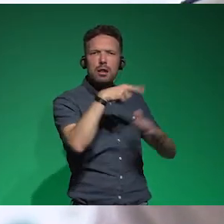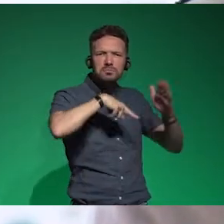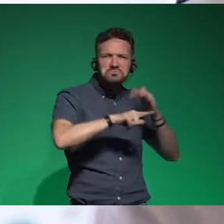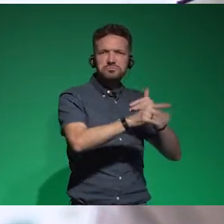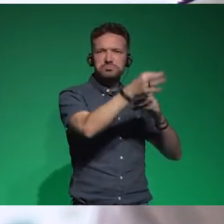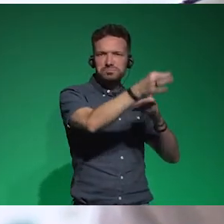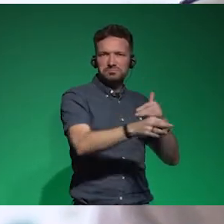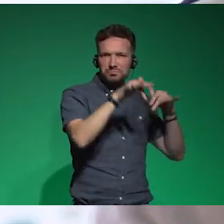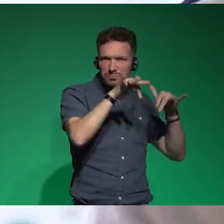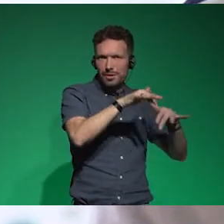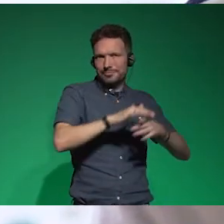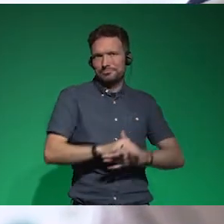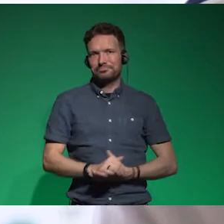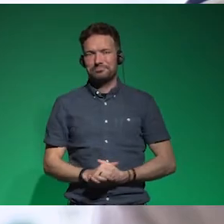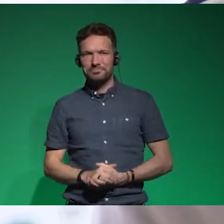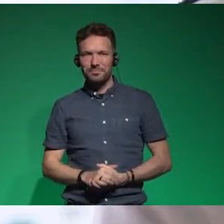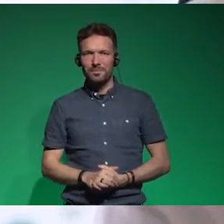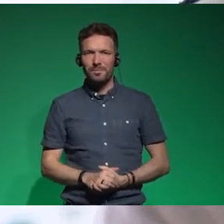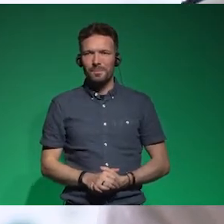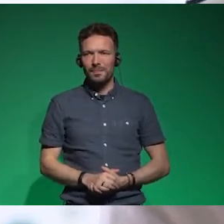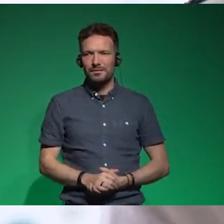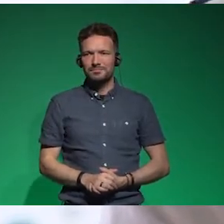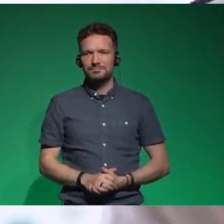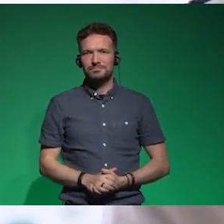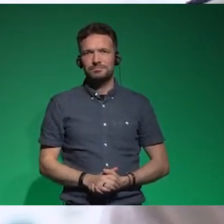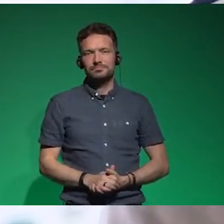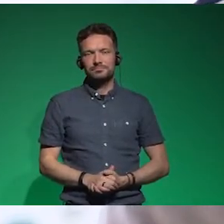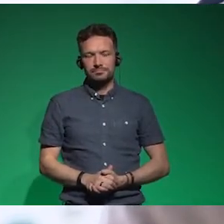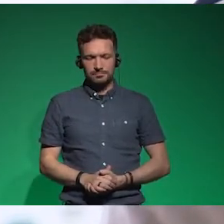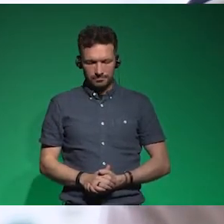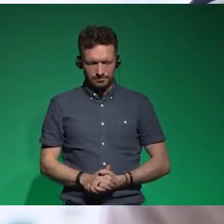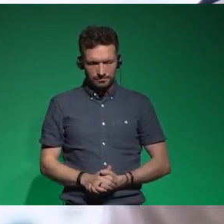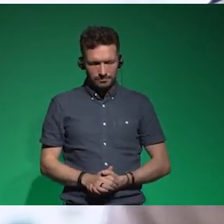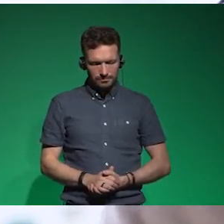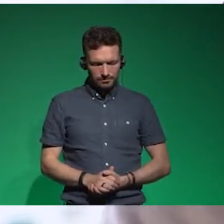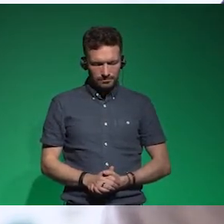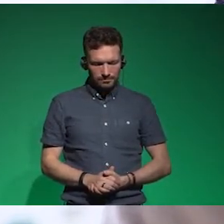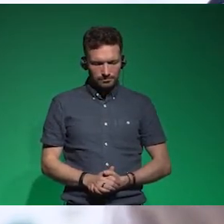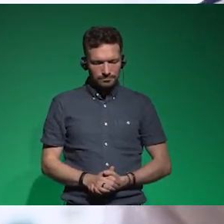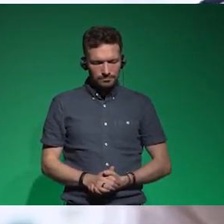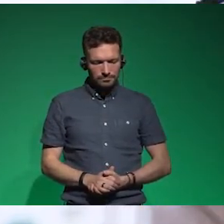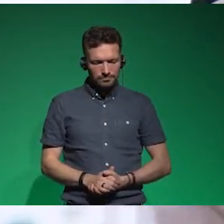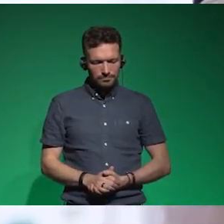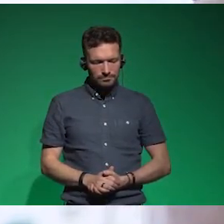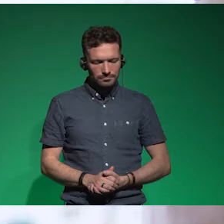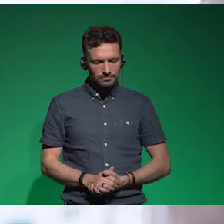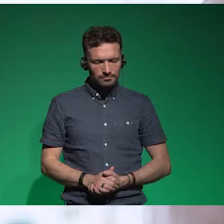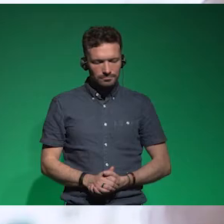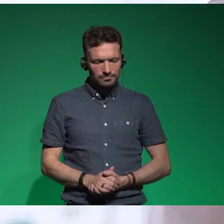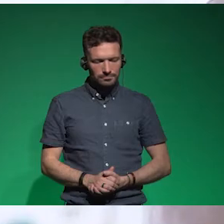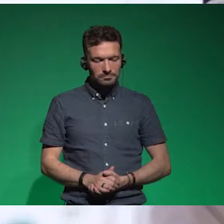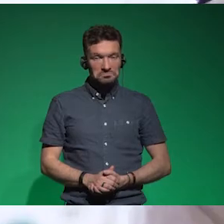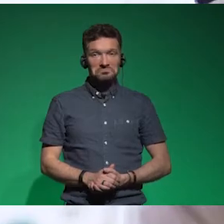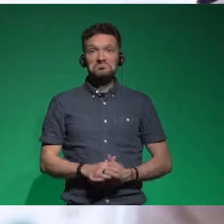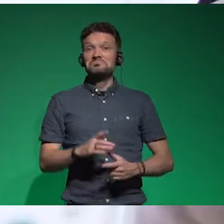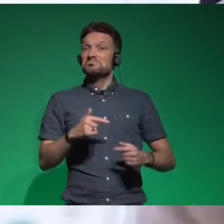project base start with some short residency with a community there to work with